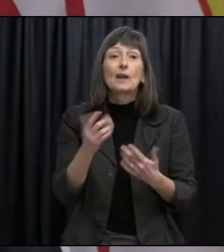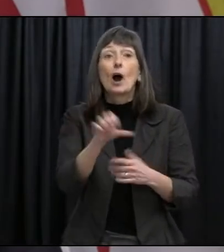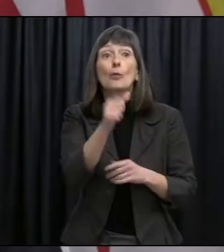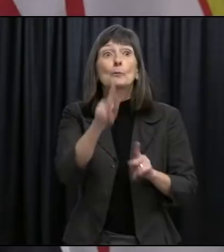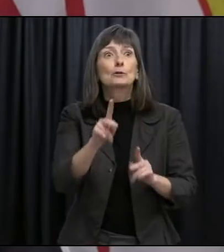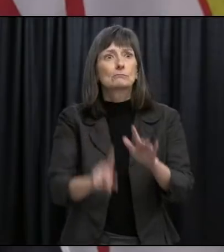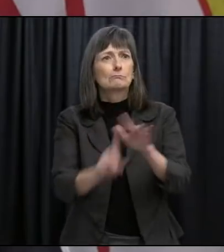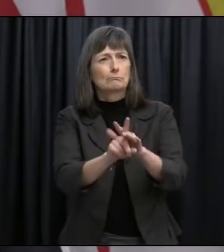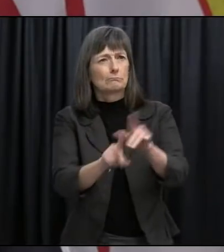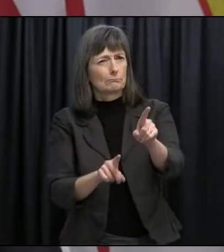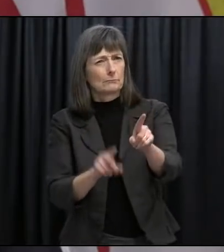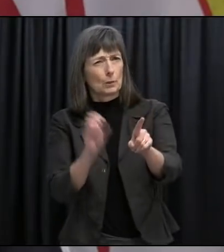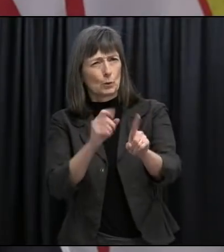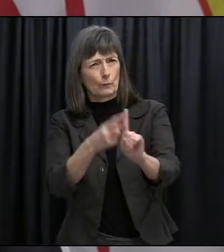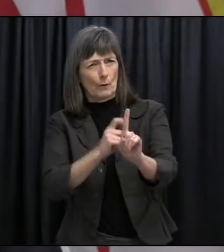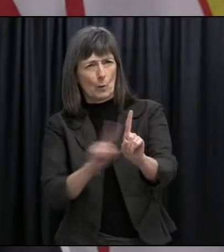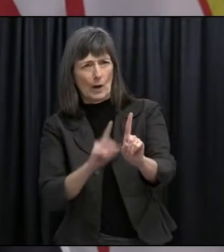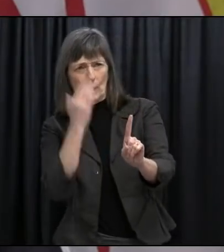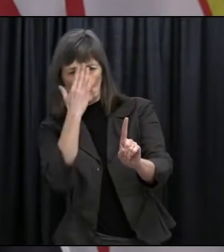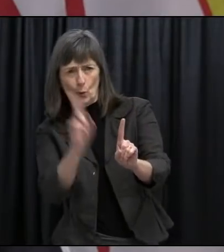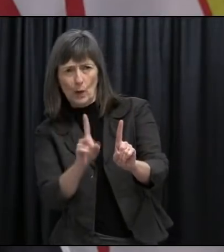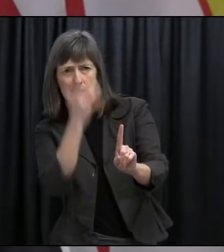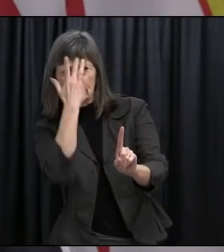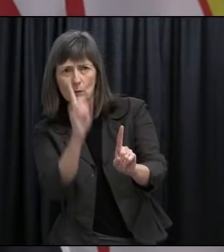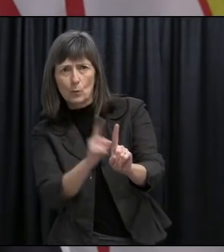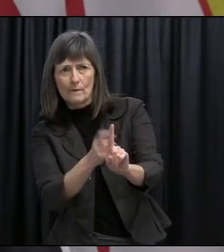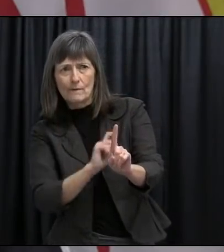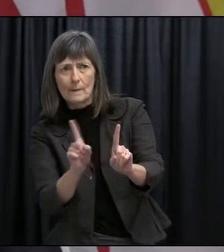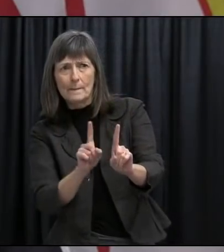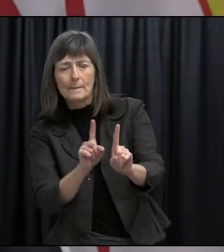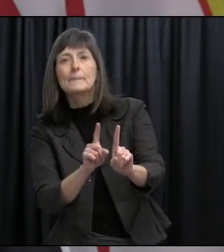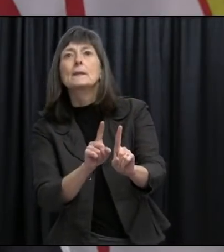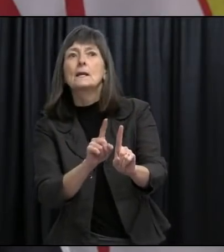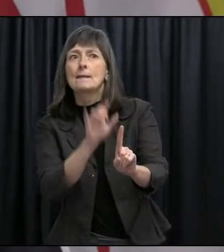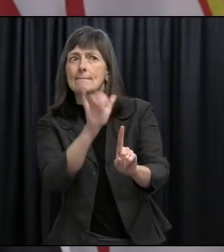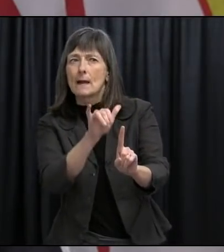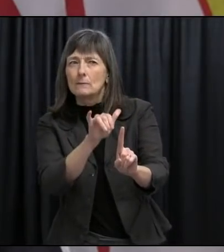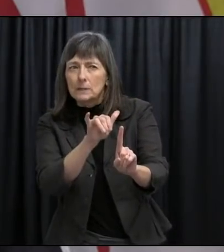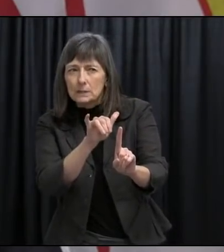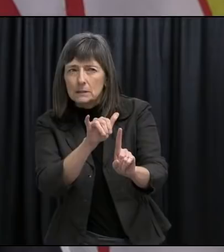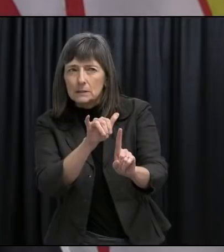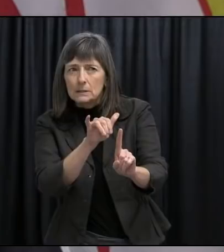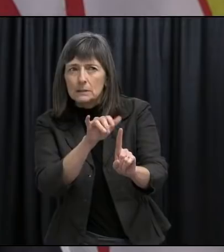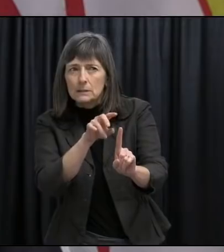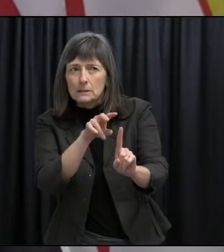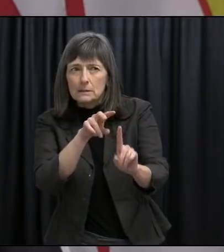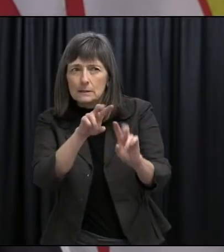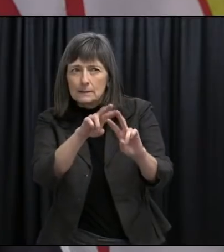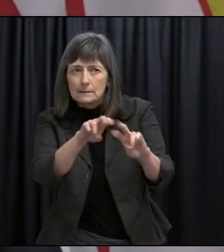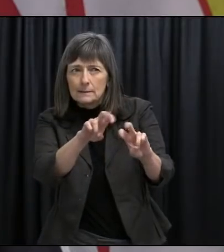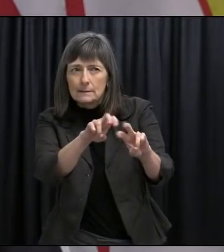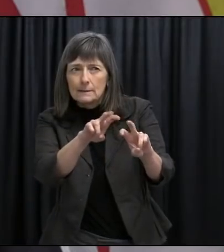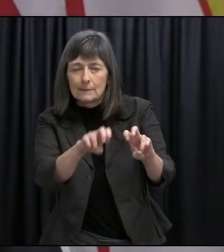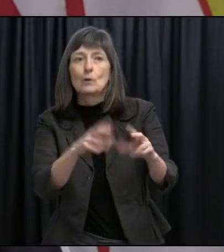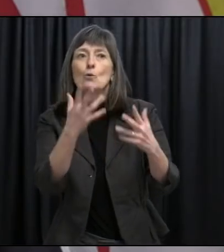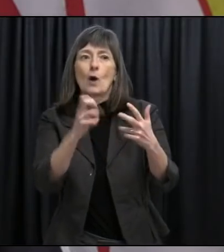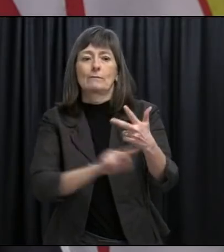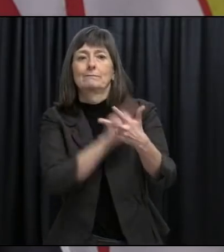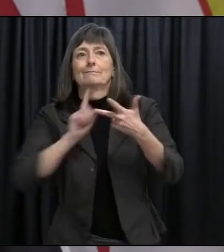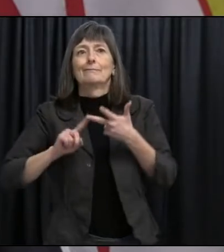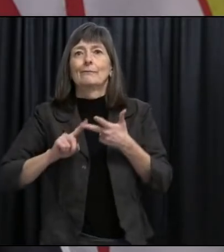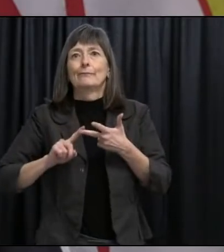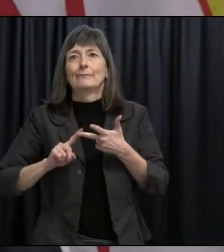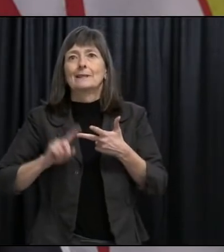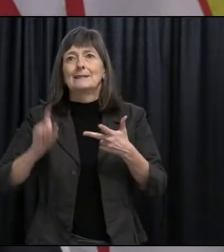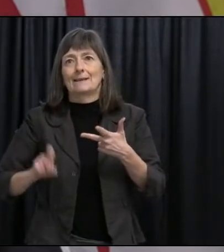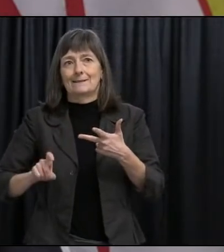that doesn't seem to have a source, obviously that's going to be a case that we would urgently want to have whole genome sequencing